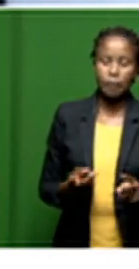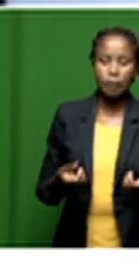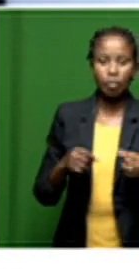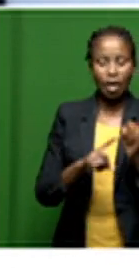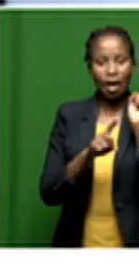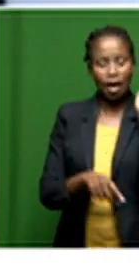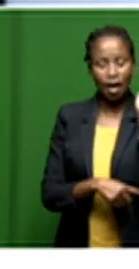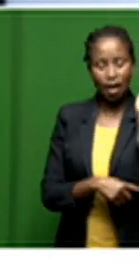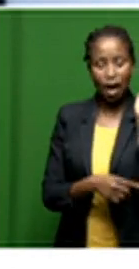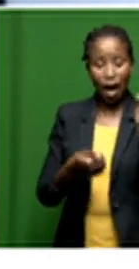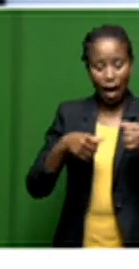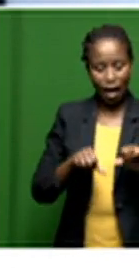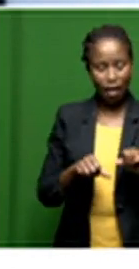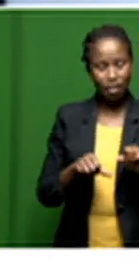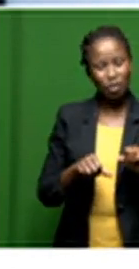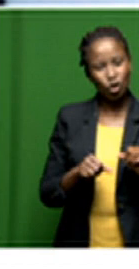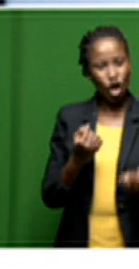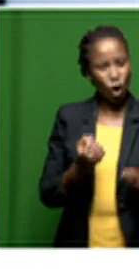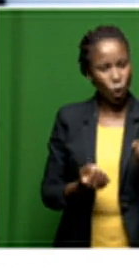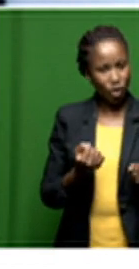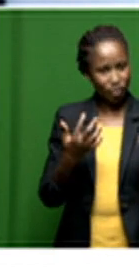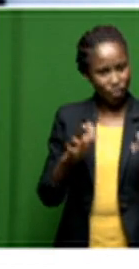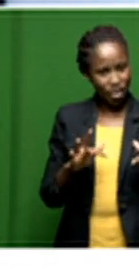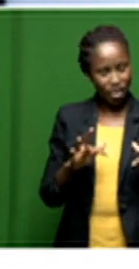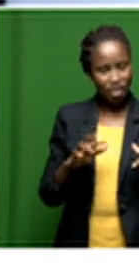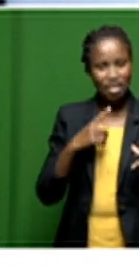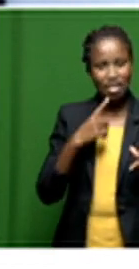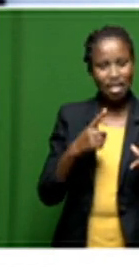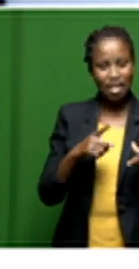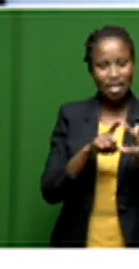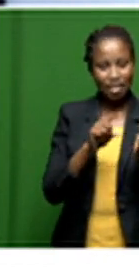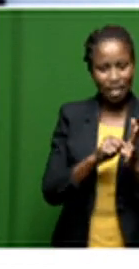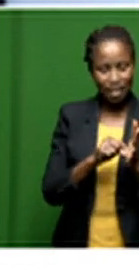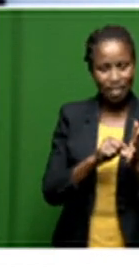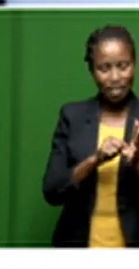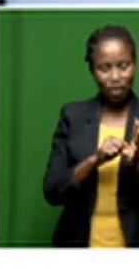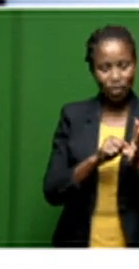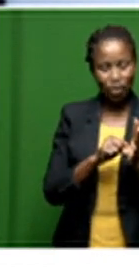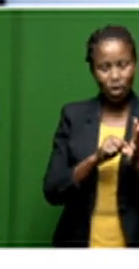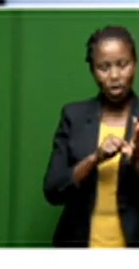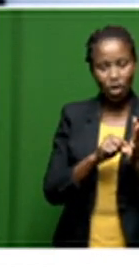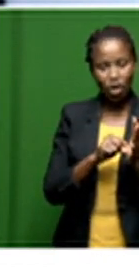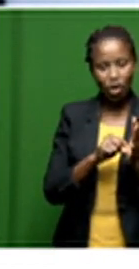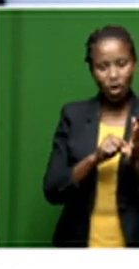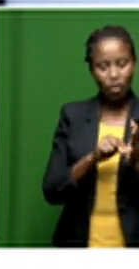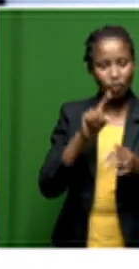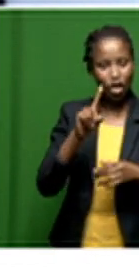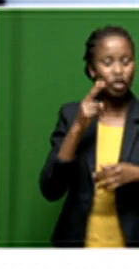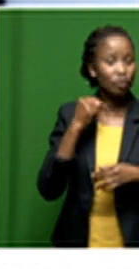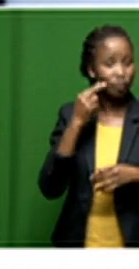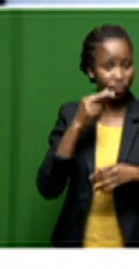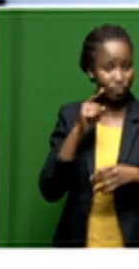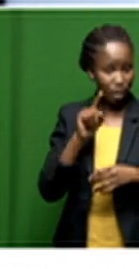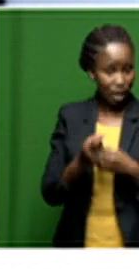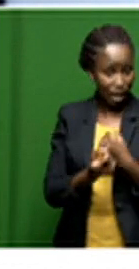court order was handed down on the 3rd of September, the Electoral Commission held a meeting with what is called the National Party Liaison